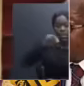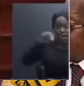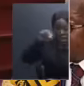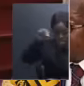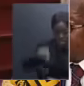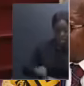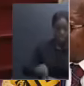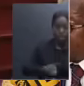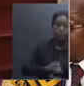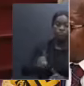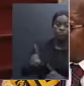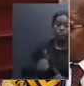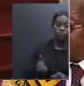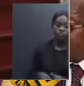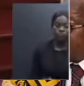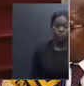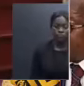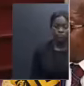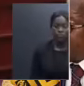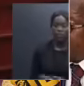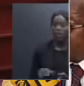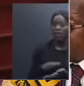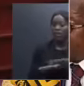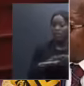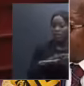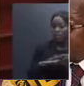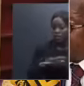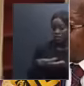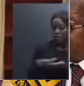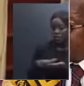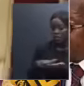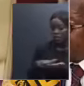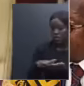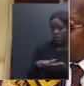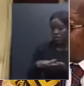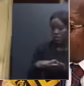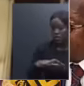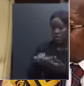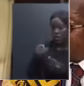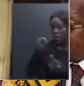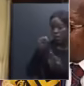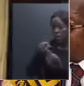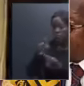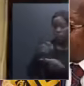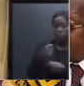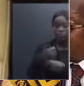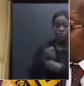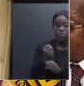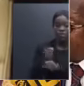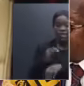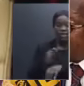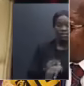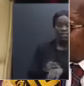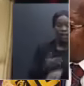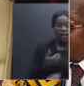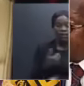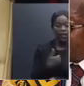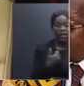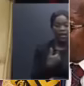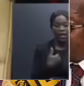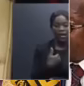good job on. And so clearly, the point you made, in addition to the time we have,